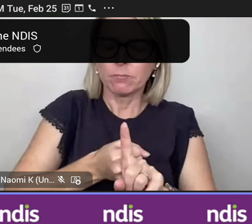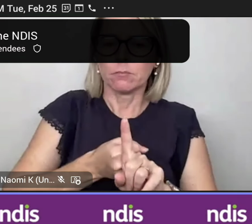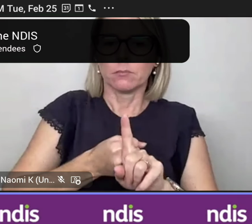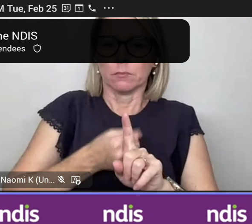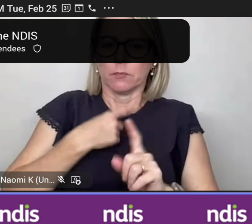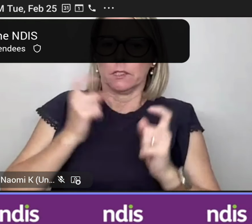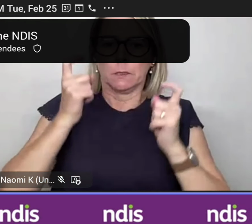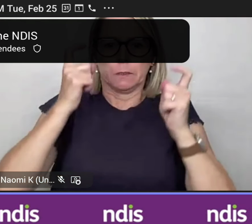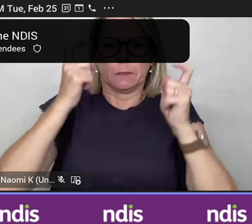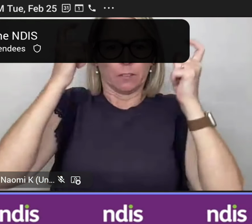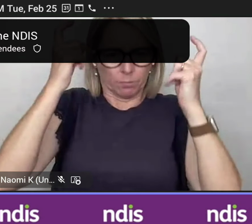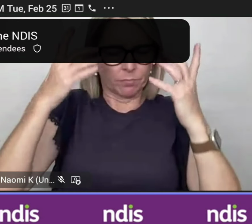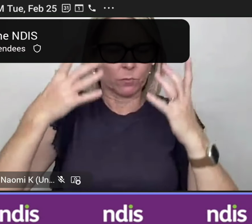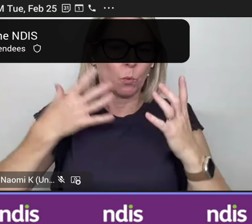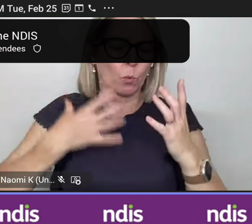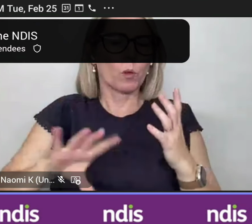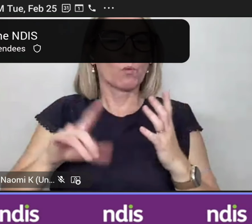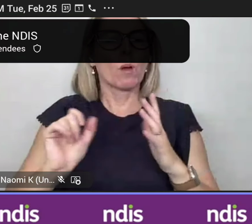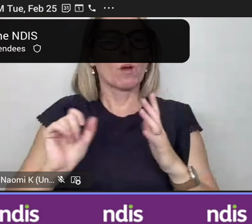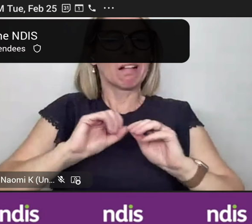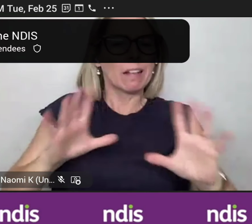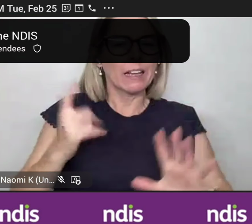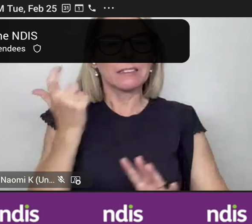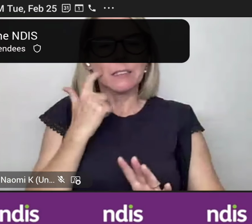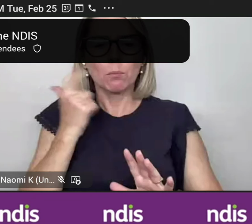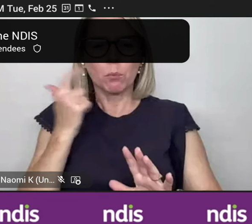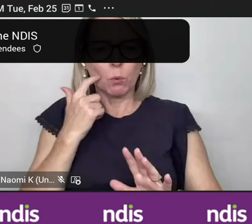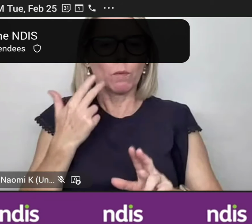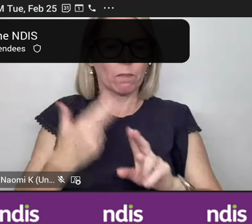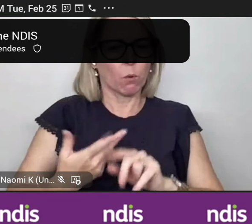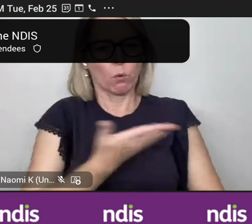and as simple as a process as we can for people.